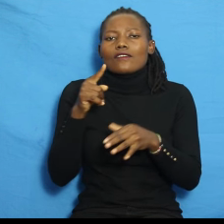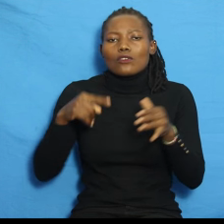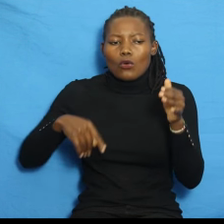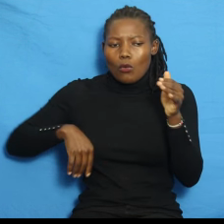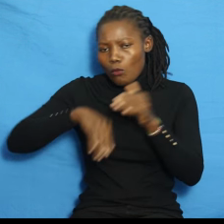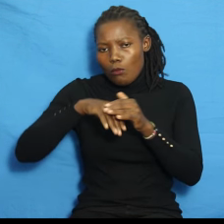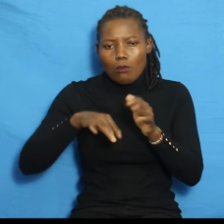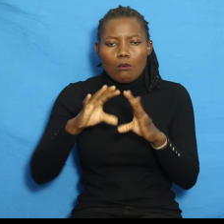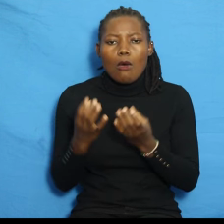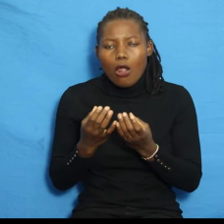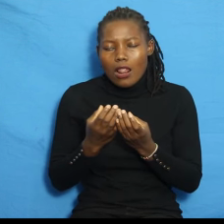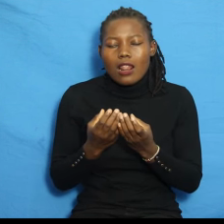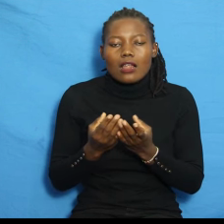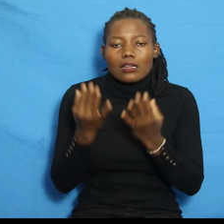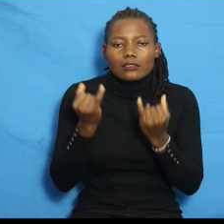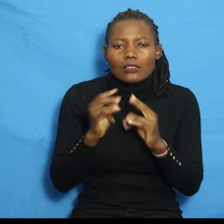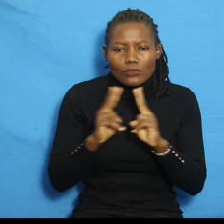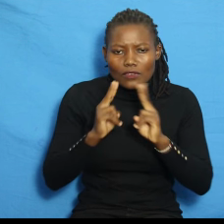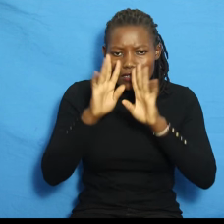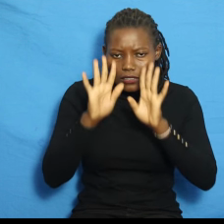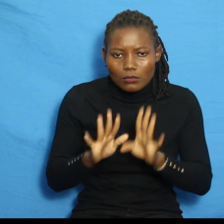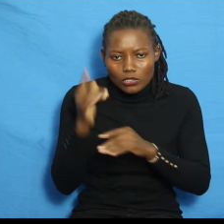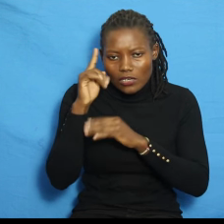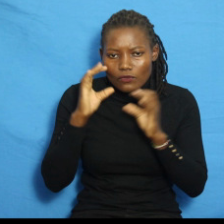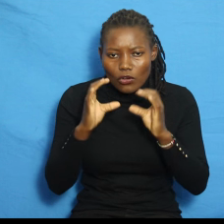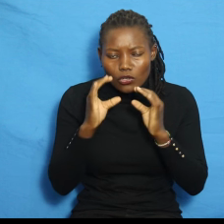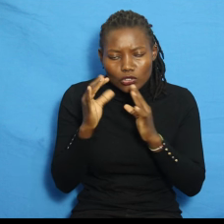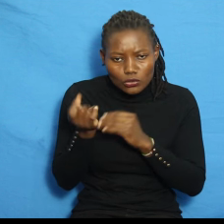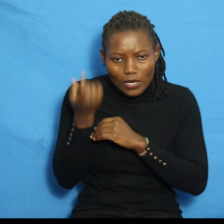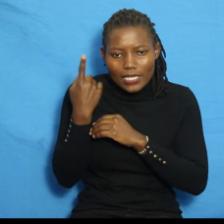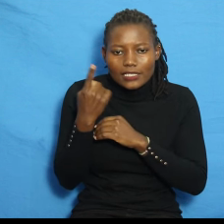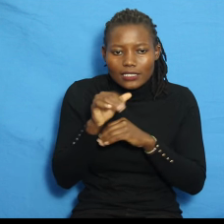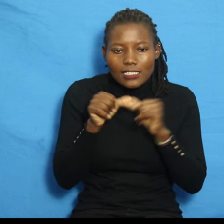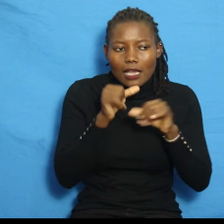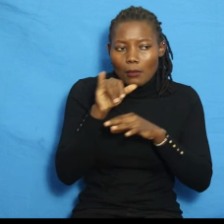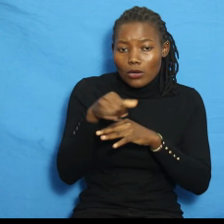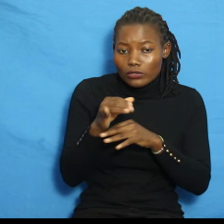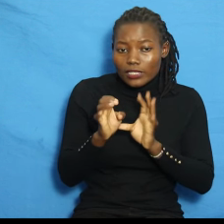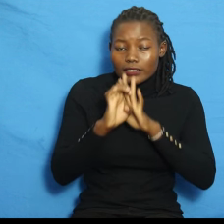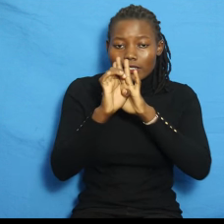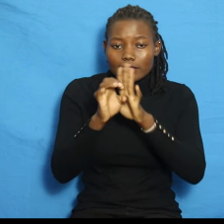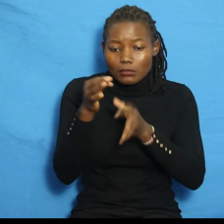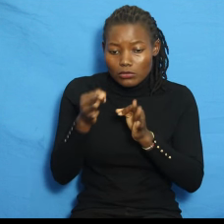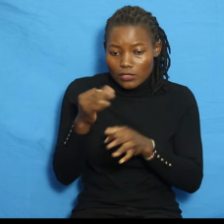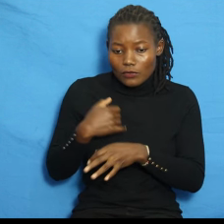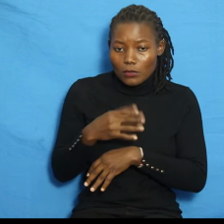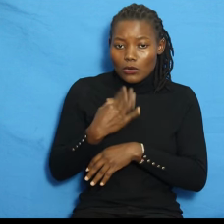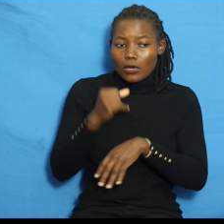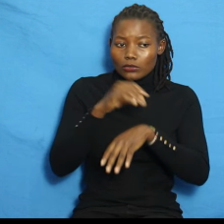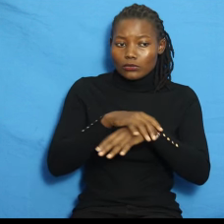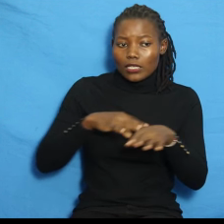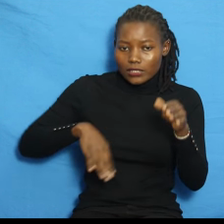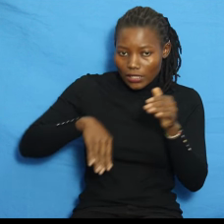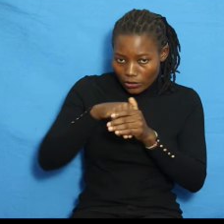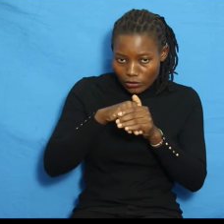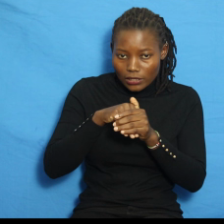projectile. So it is very important for coaches to understand in terms of just, for example, if I want to get a goal kick